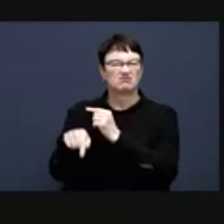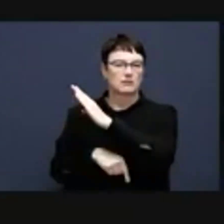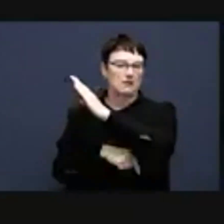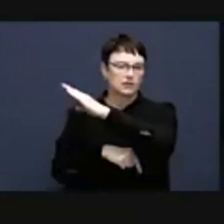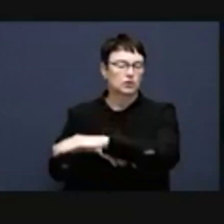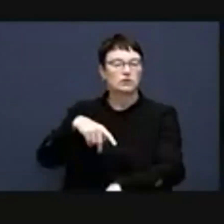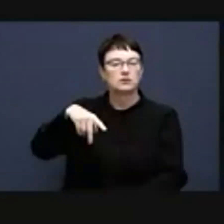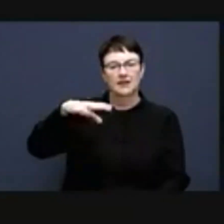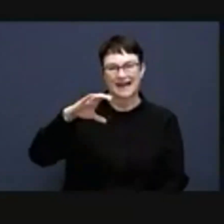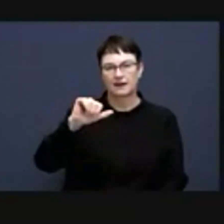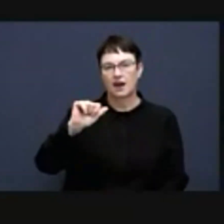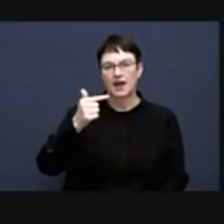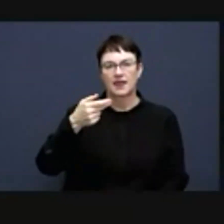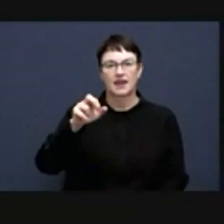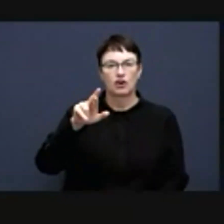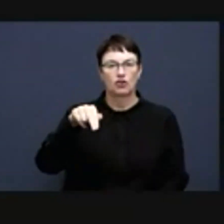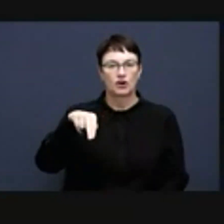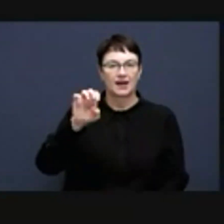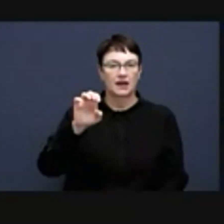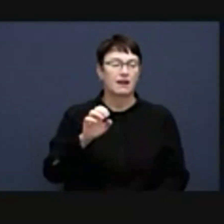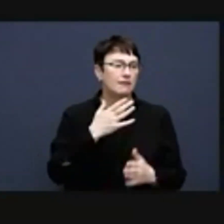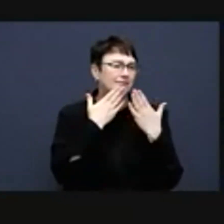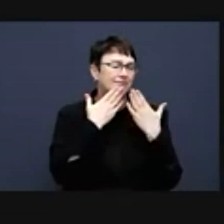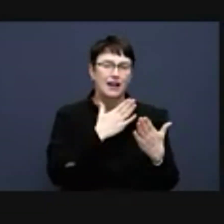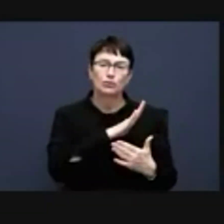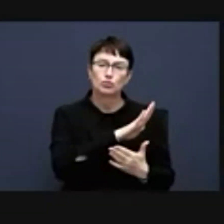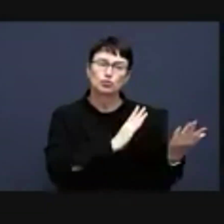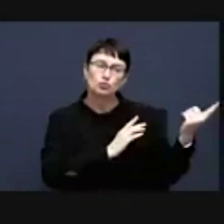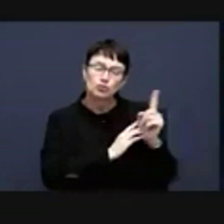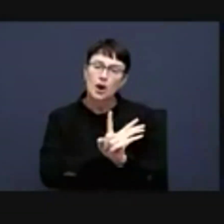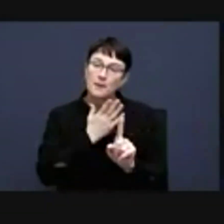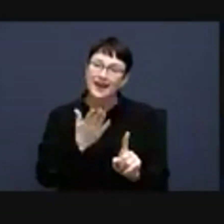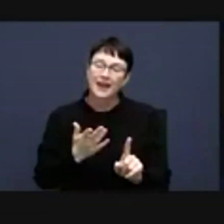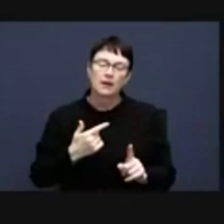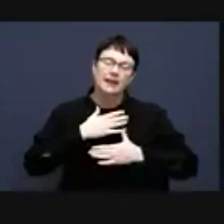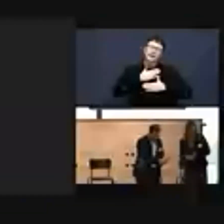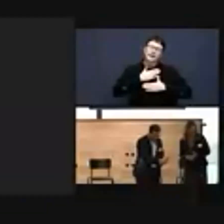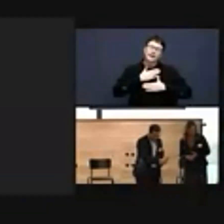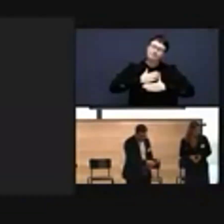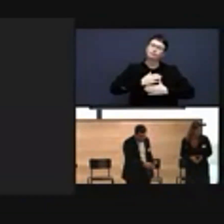we have such a good representation from all your members. It's always a pleasure to collaborate with you. Thank you.